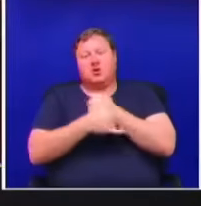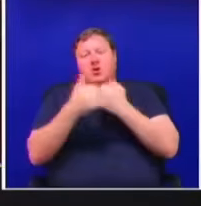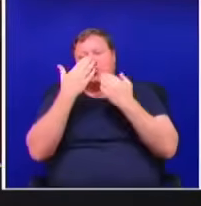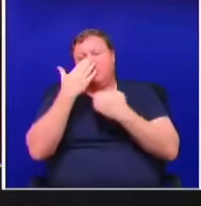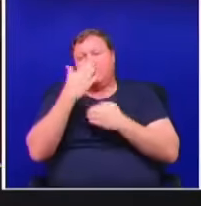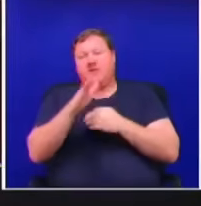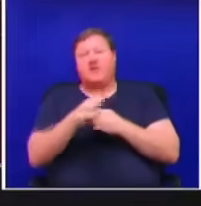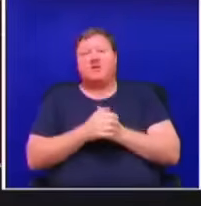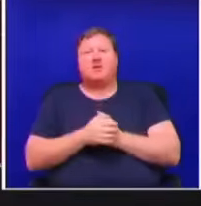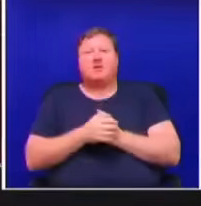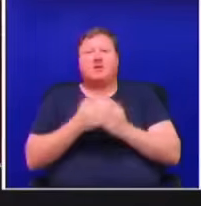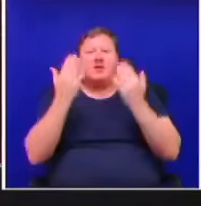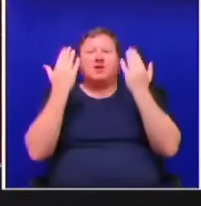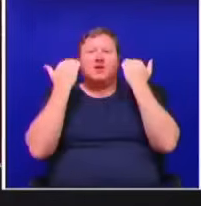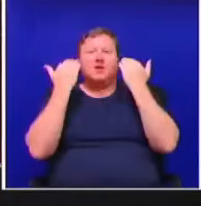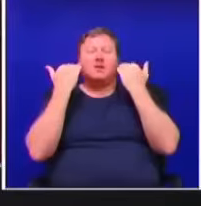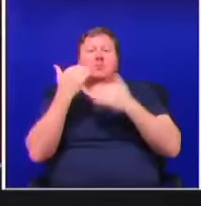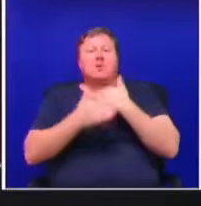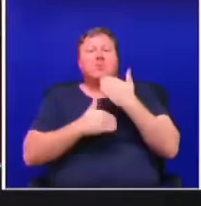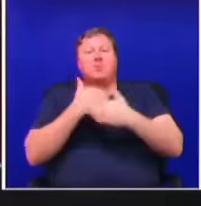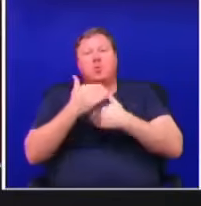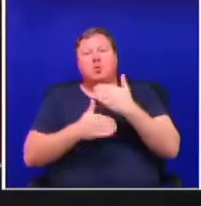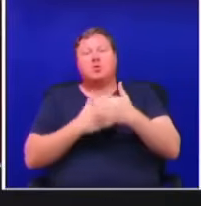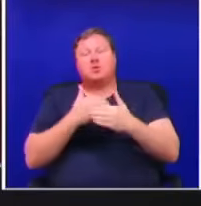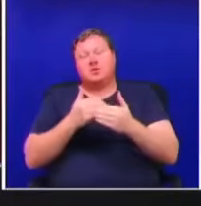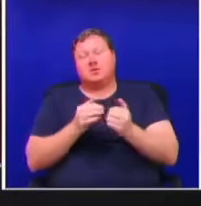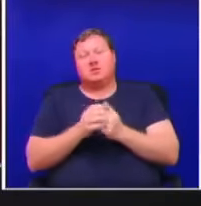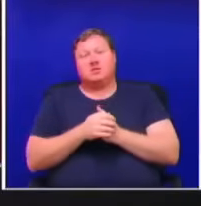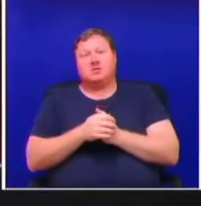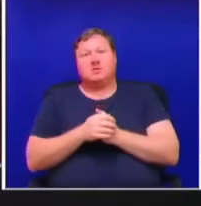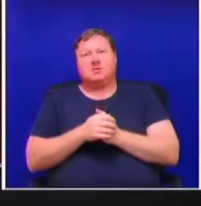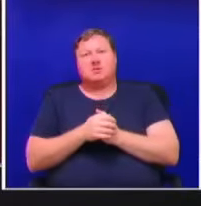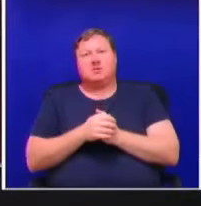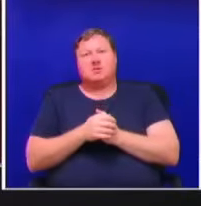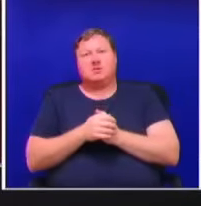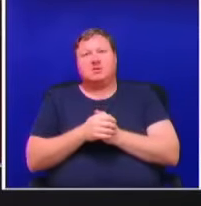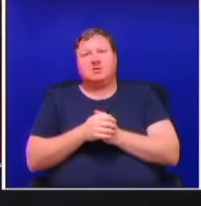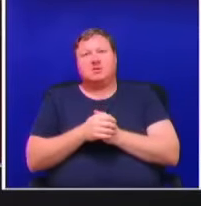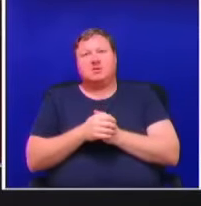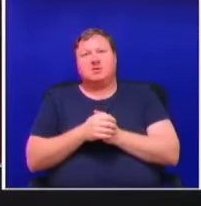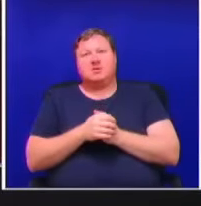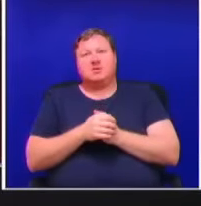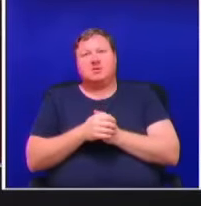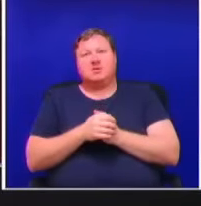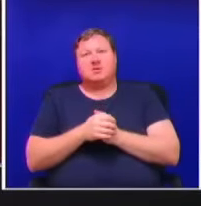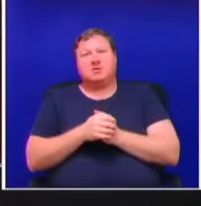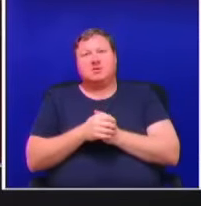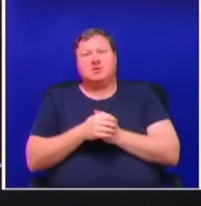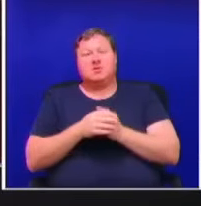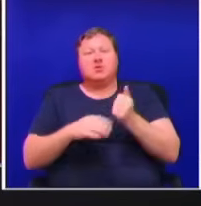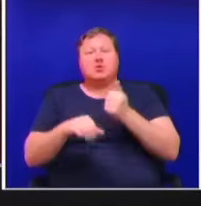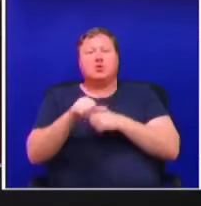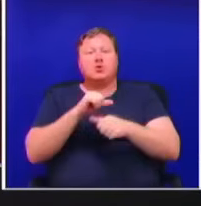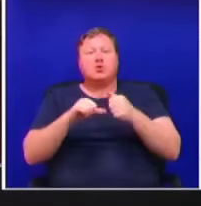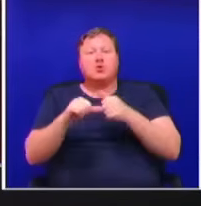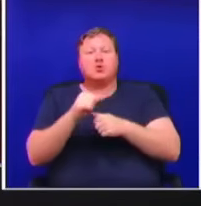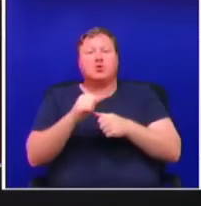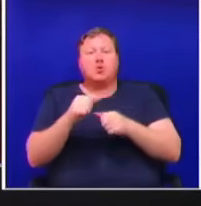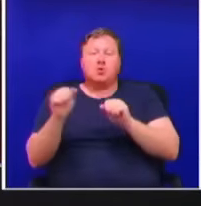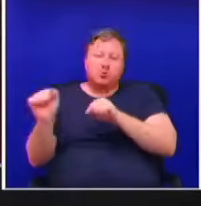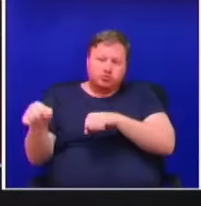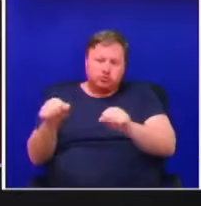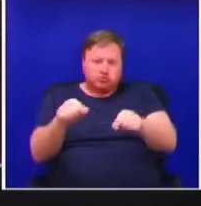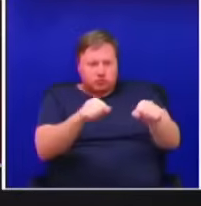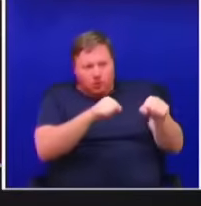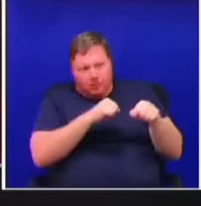is expected that this process will result in the social compact that we all yearn